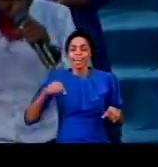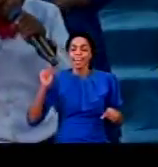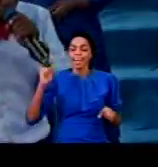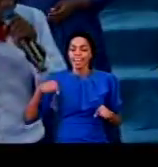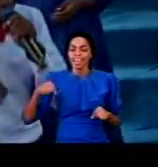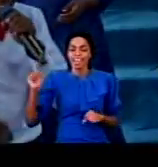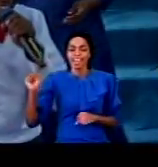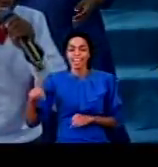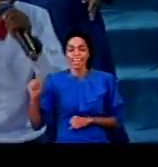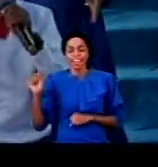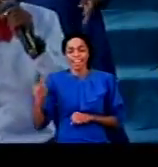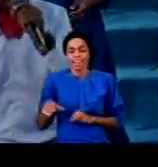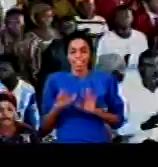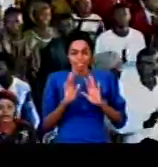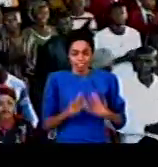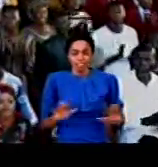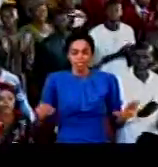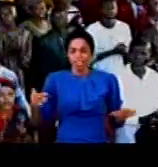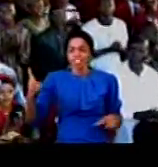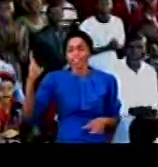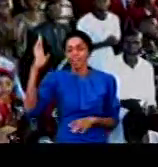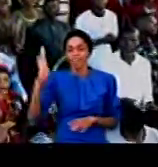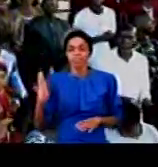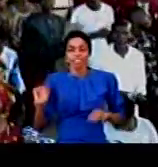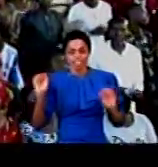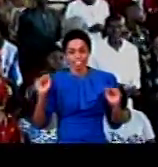oh, children of God,